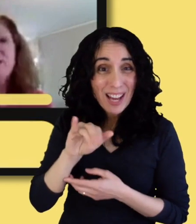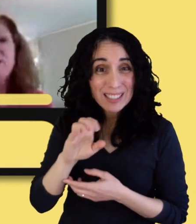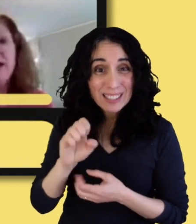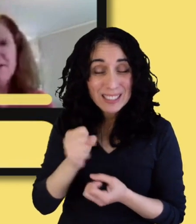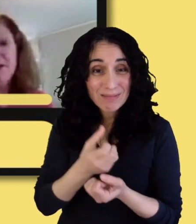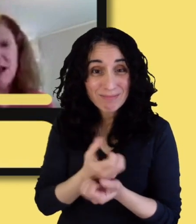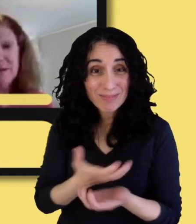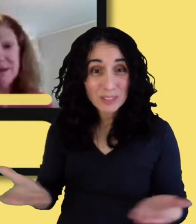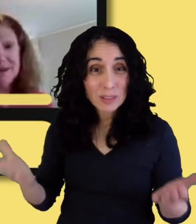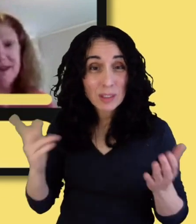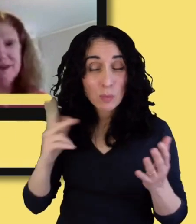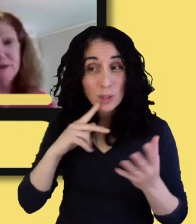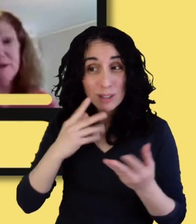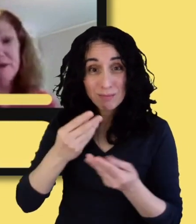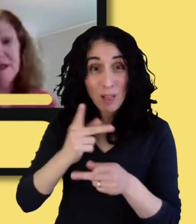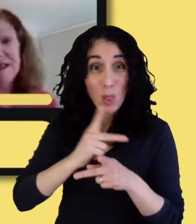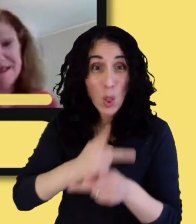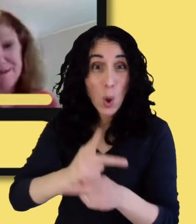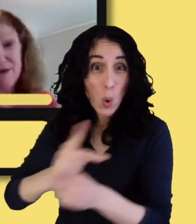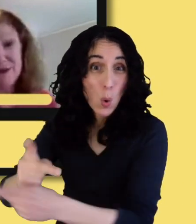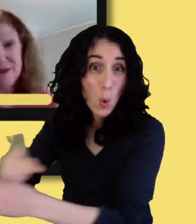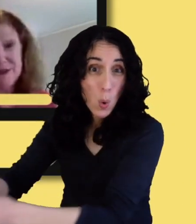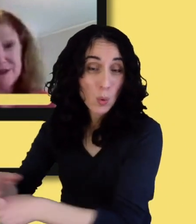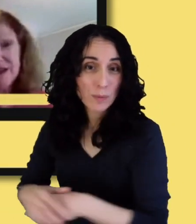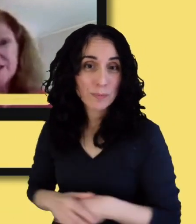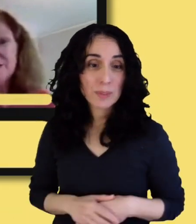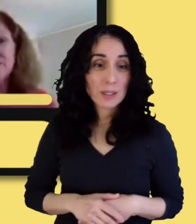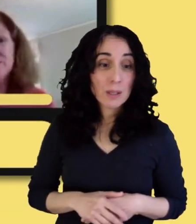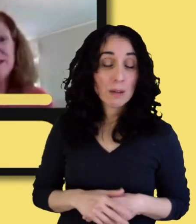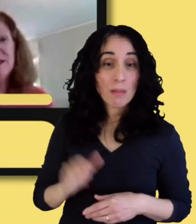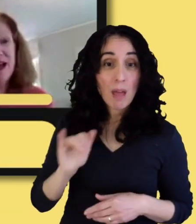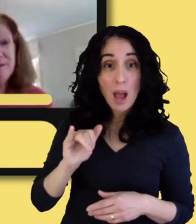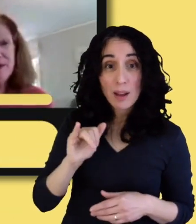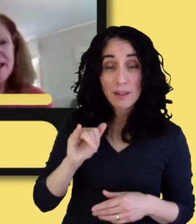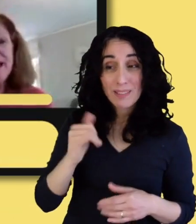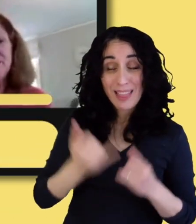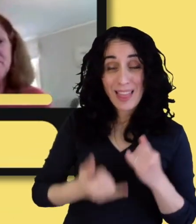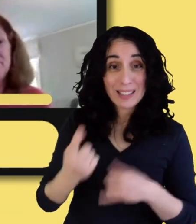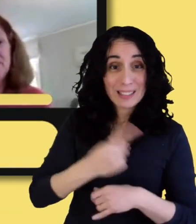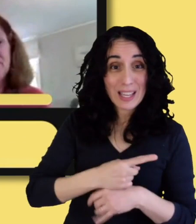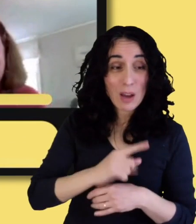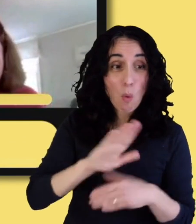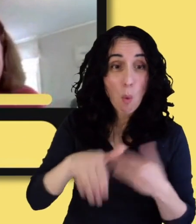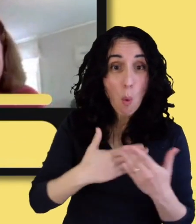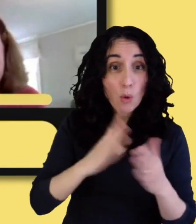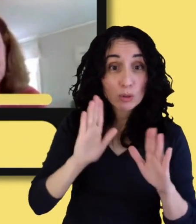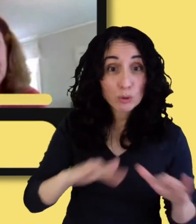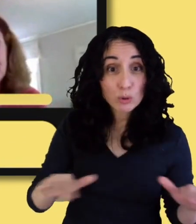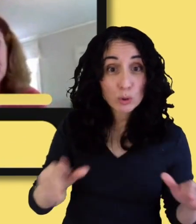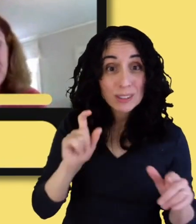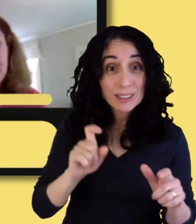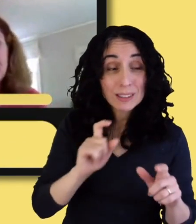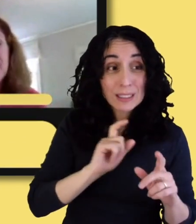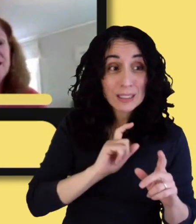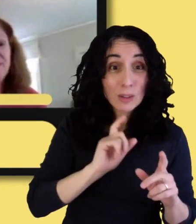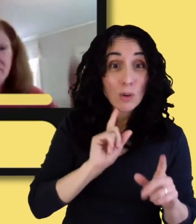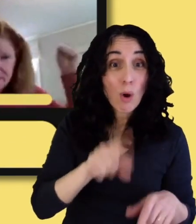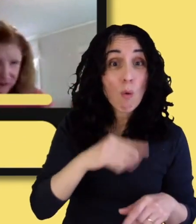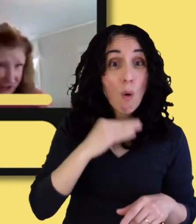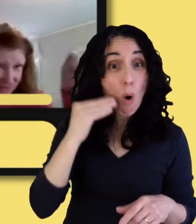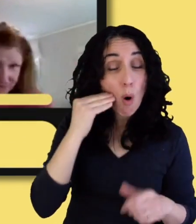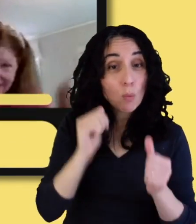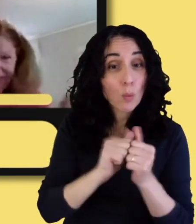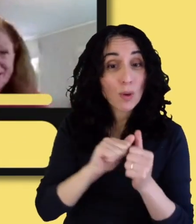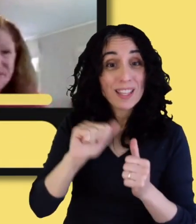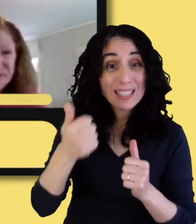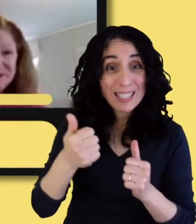13th, every child was to leave our school with at least 10 books. Mm. So between the library and between my own classroom library, we